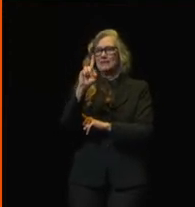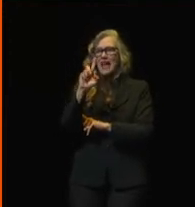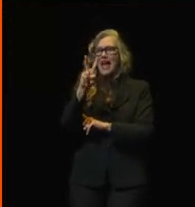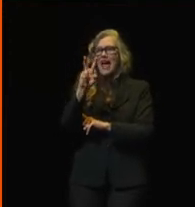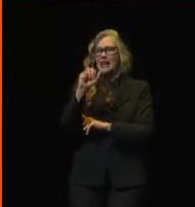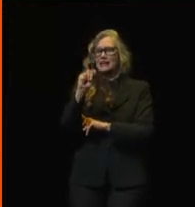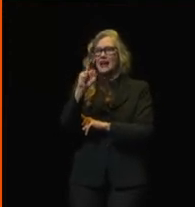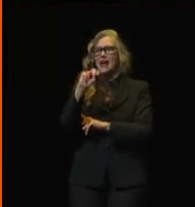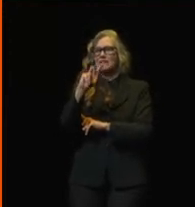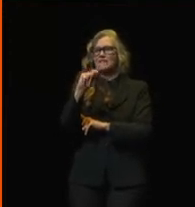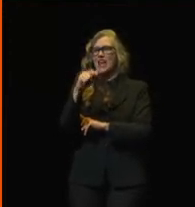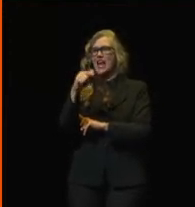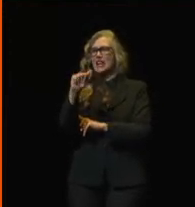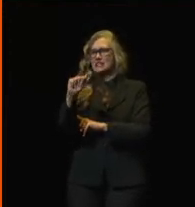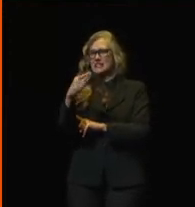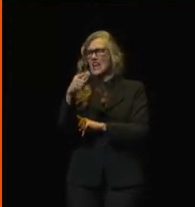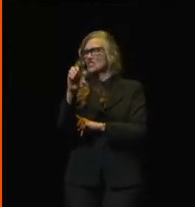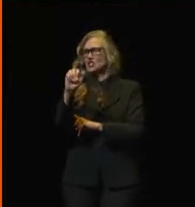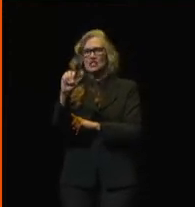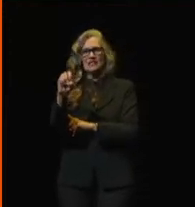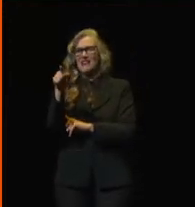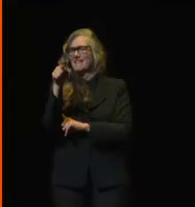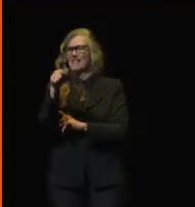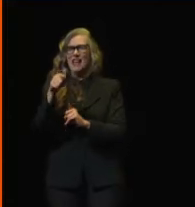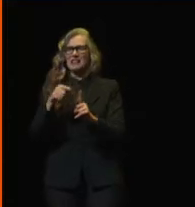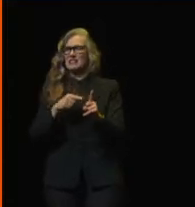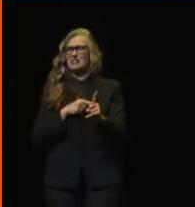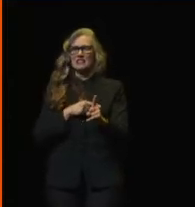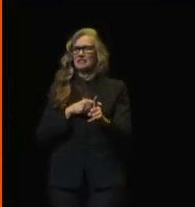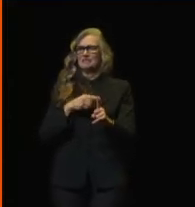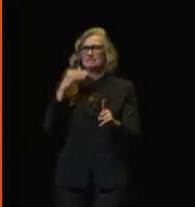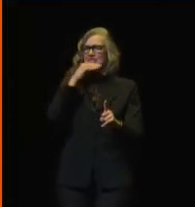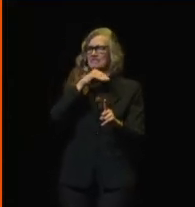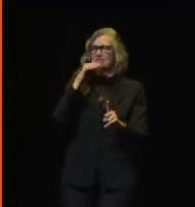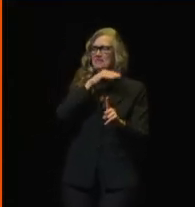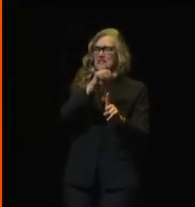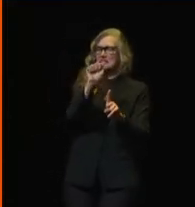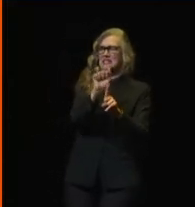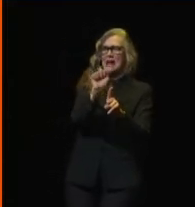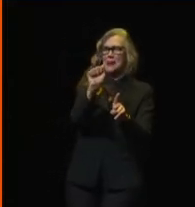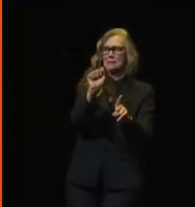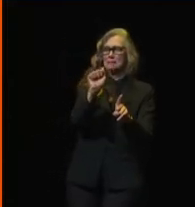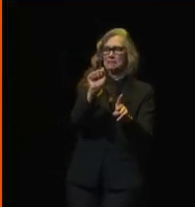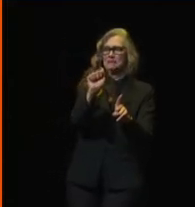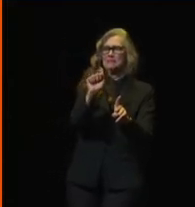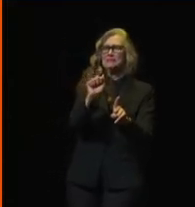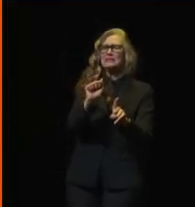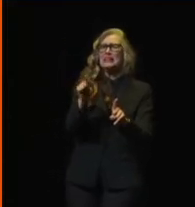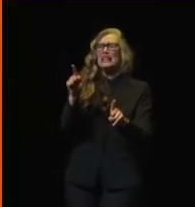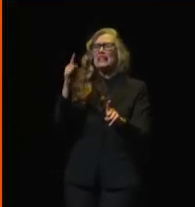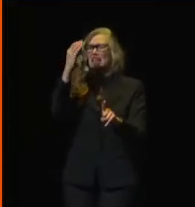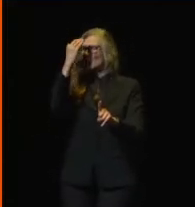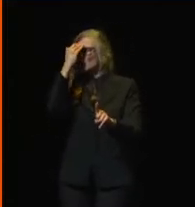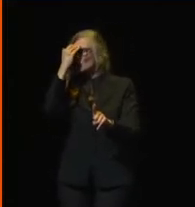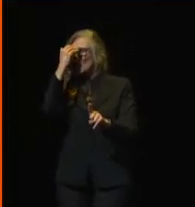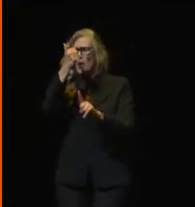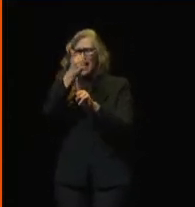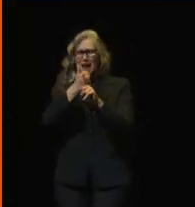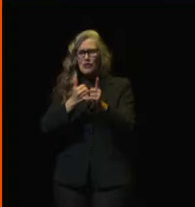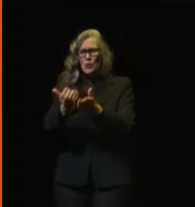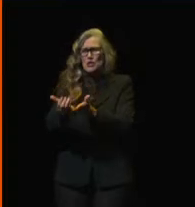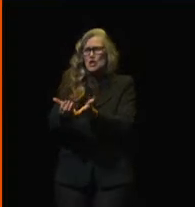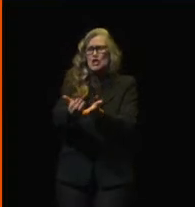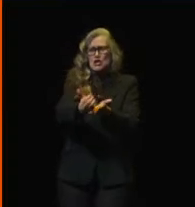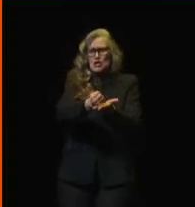have health care as a human right, including what he experienced